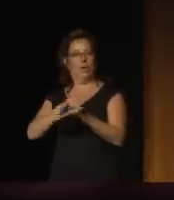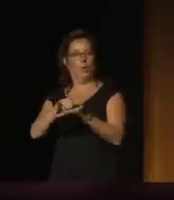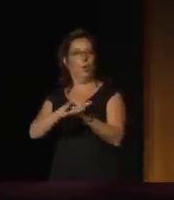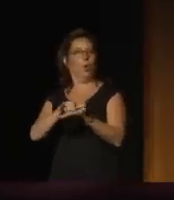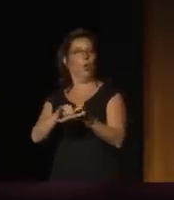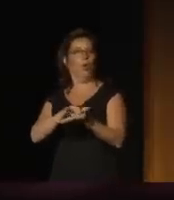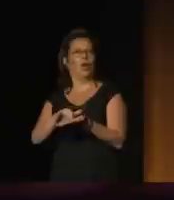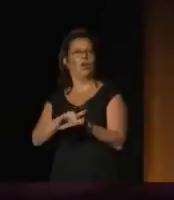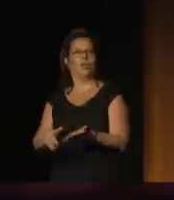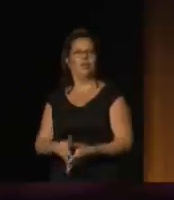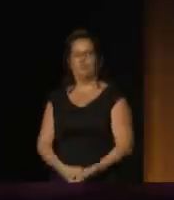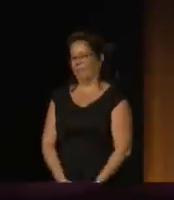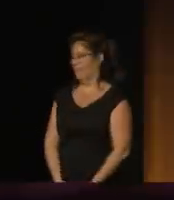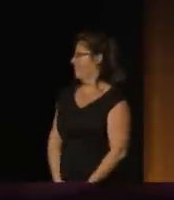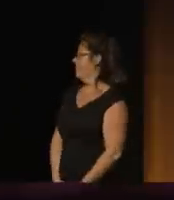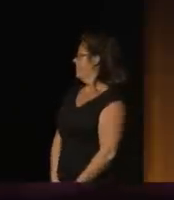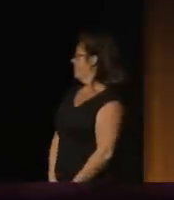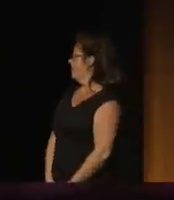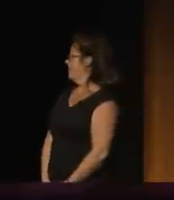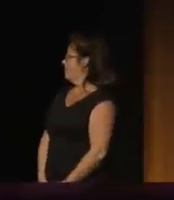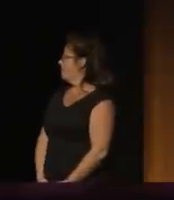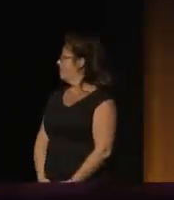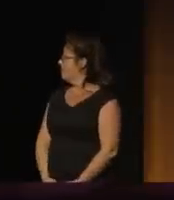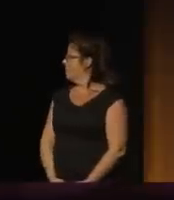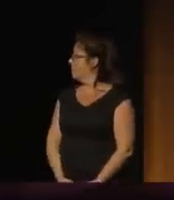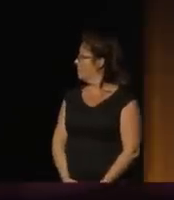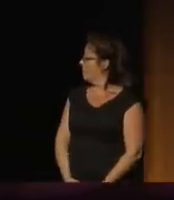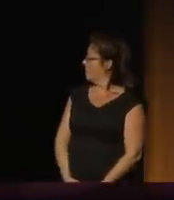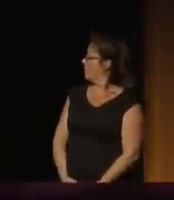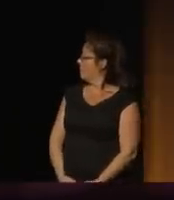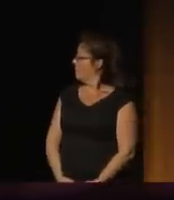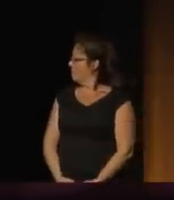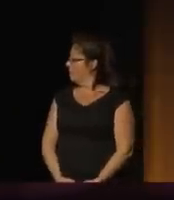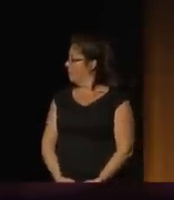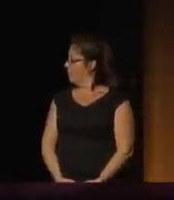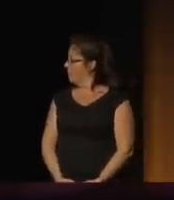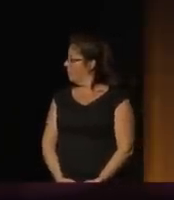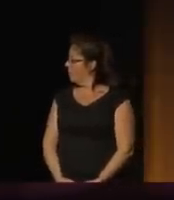If only it were that simple. If only we all could, yes.